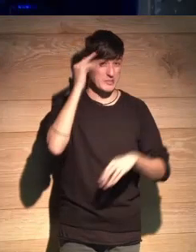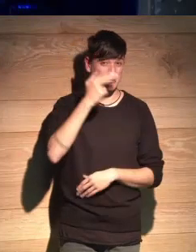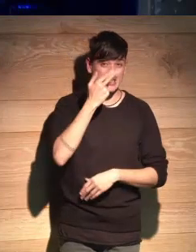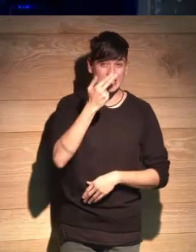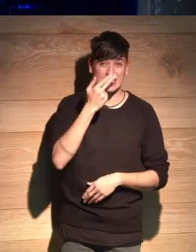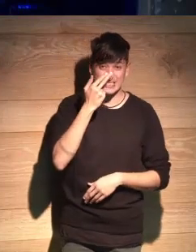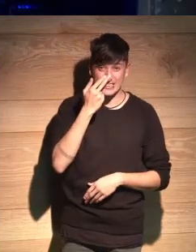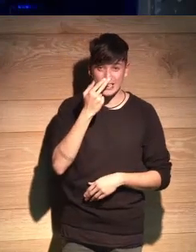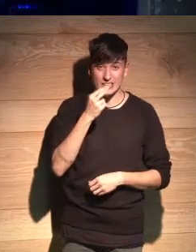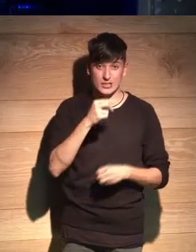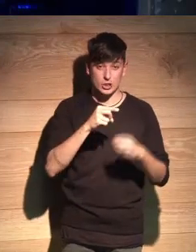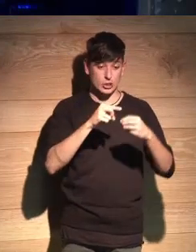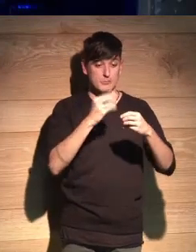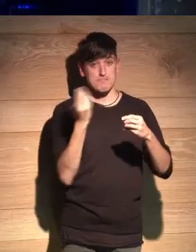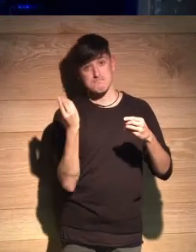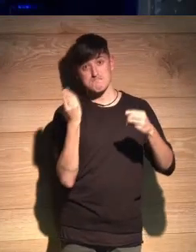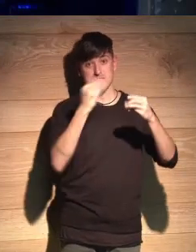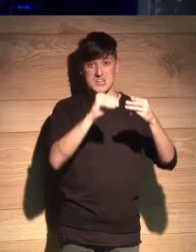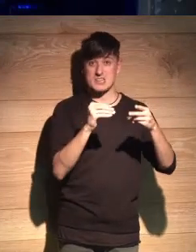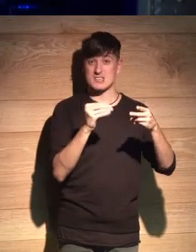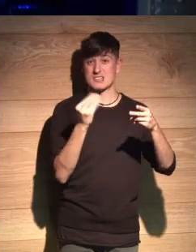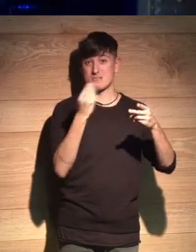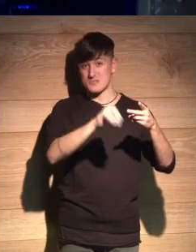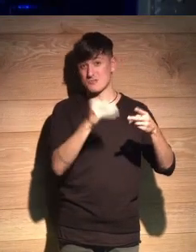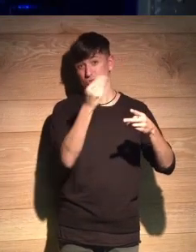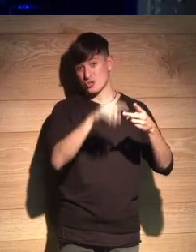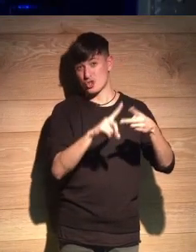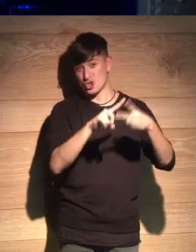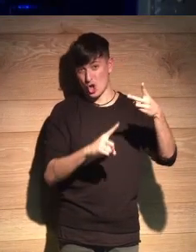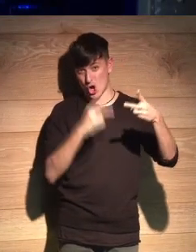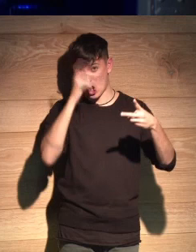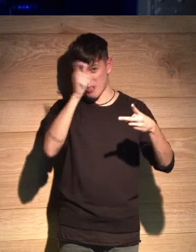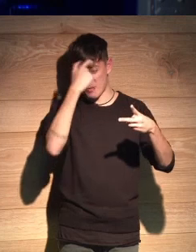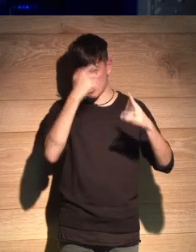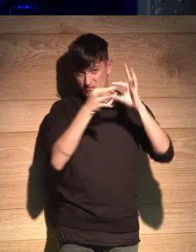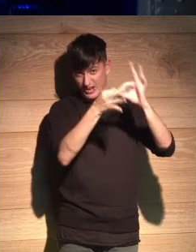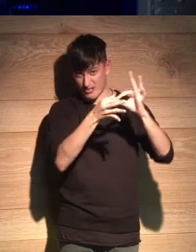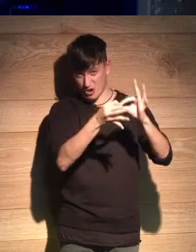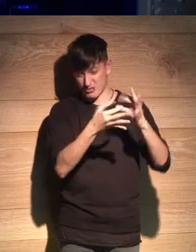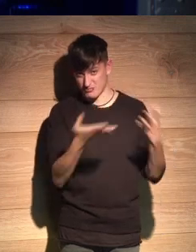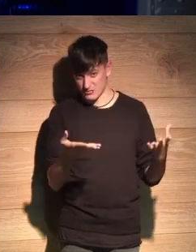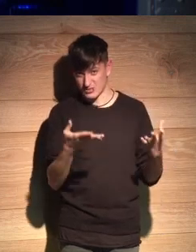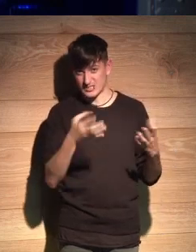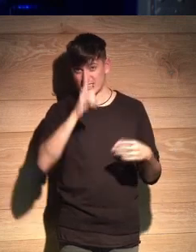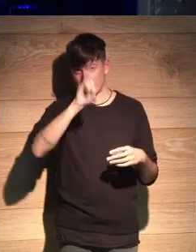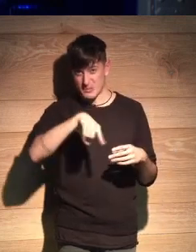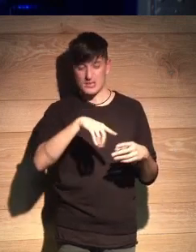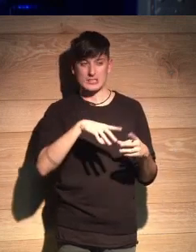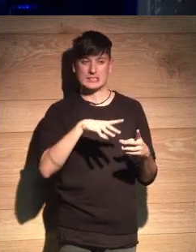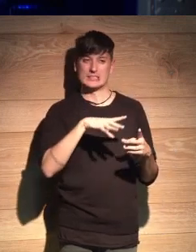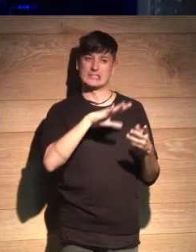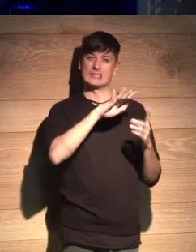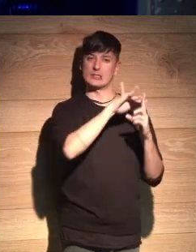Together with feminist awareness, I think we should talk about two other correlated